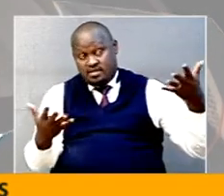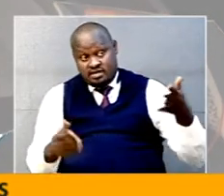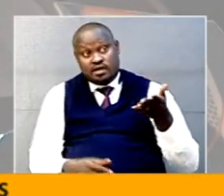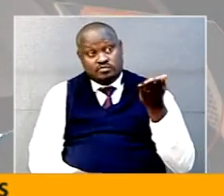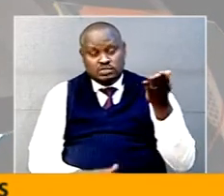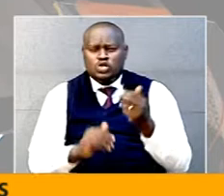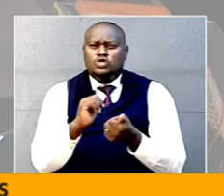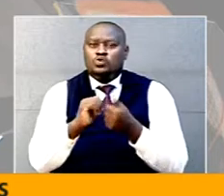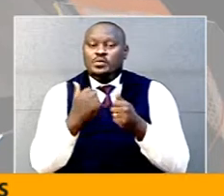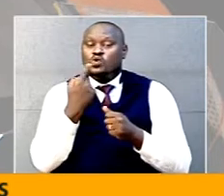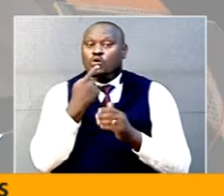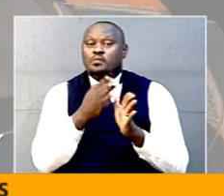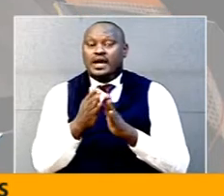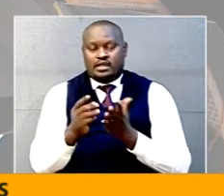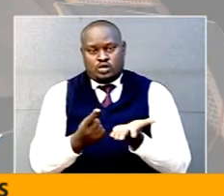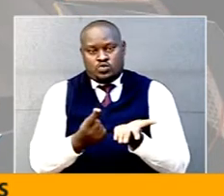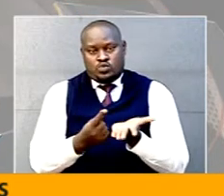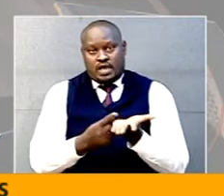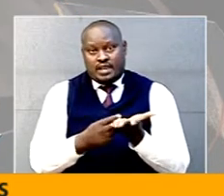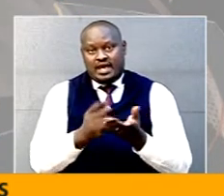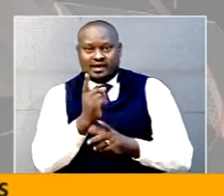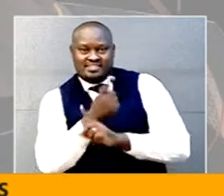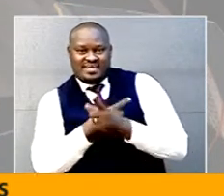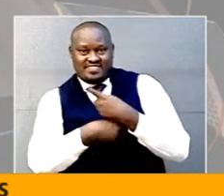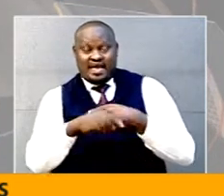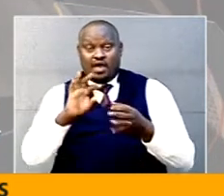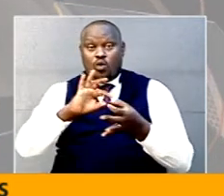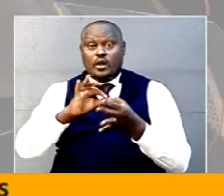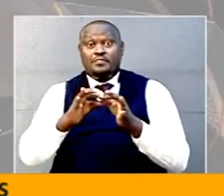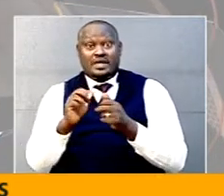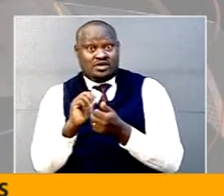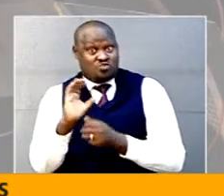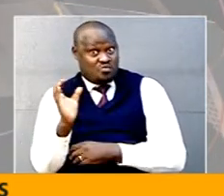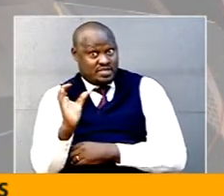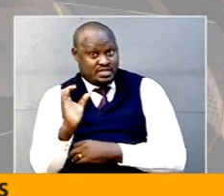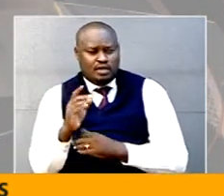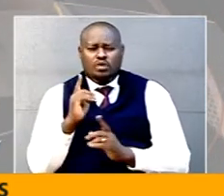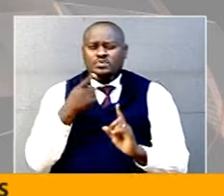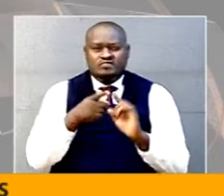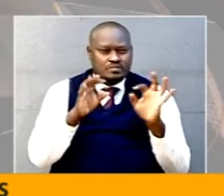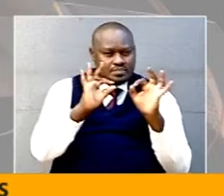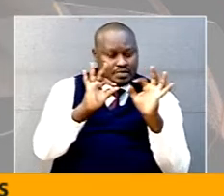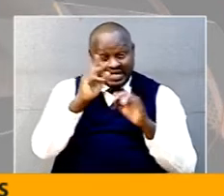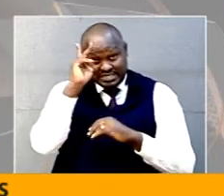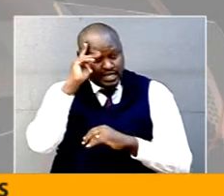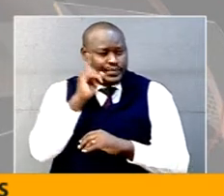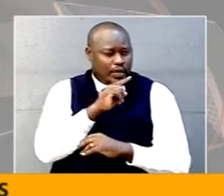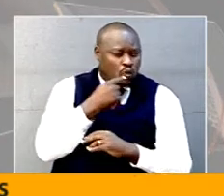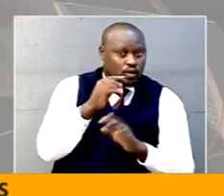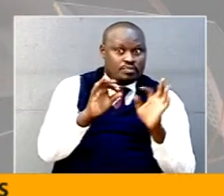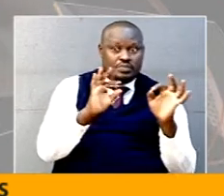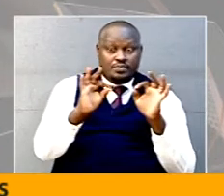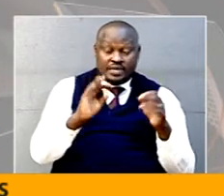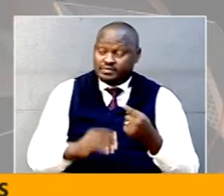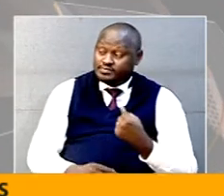a tournament organized by the Uganda Paralympic Committee to help in identification of talent. Now, as Helen